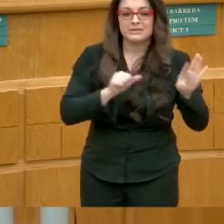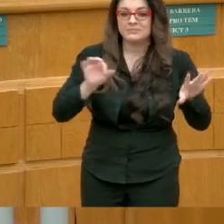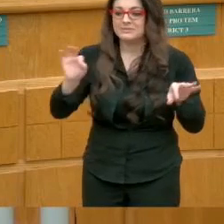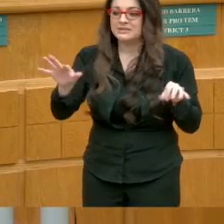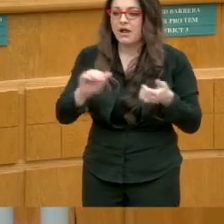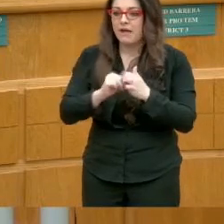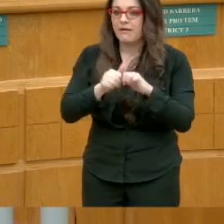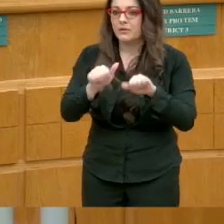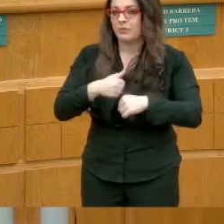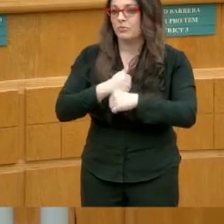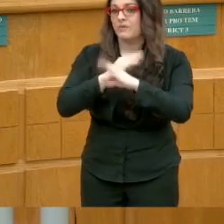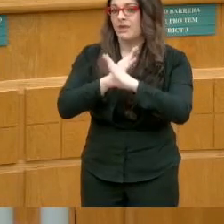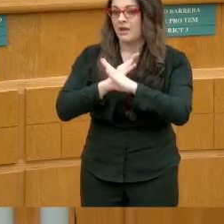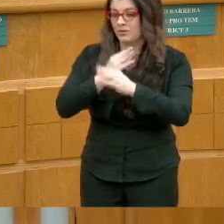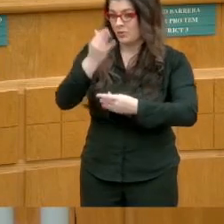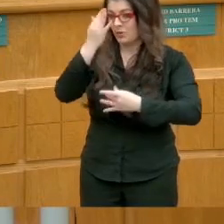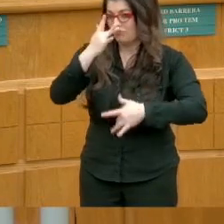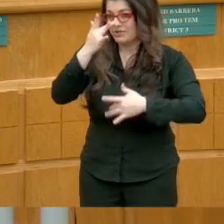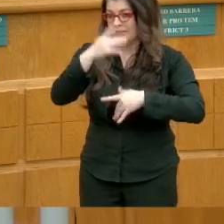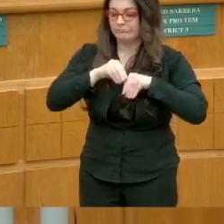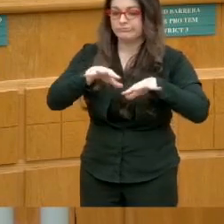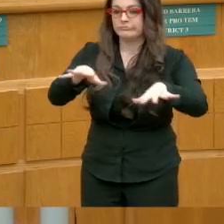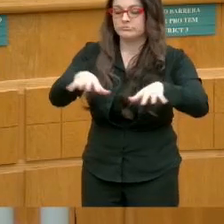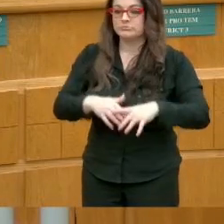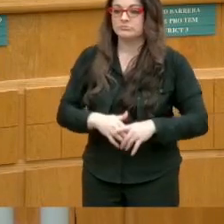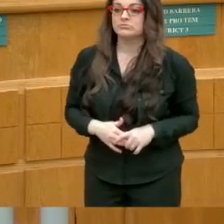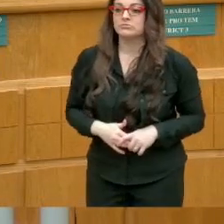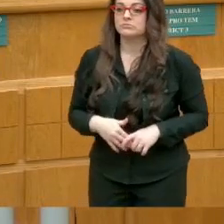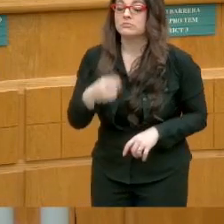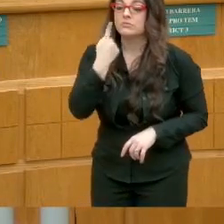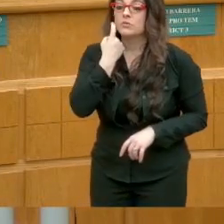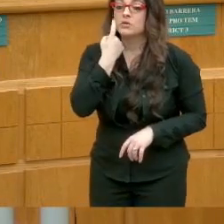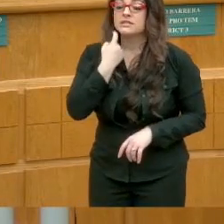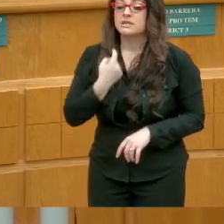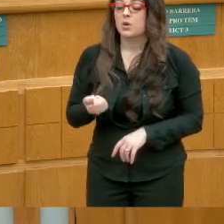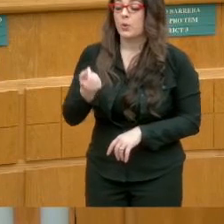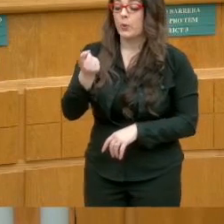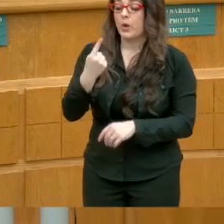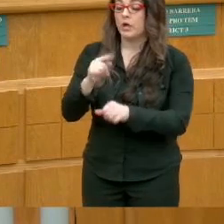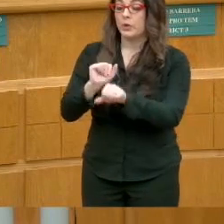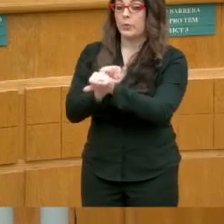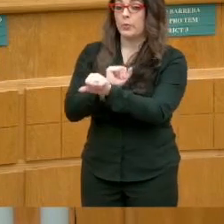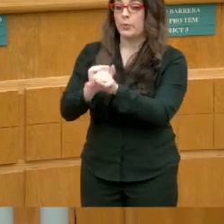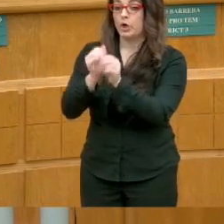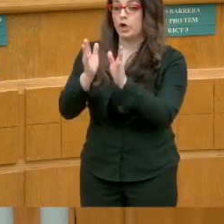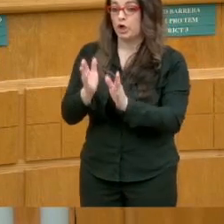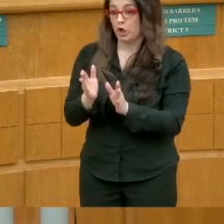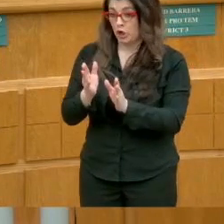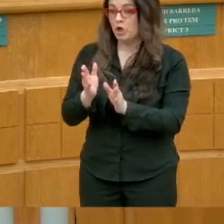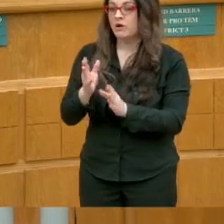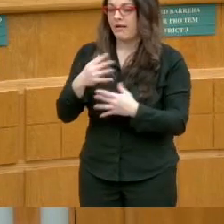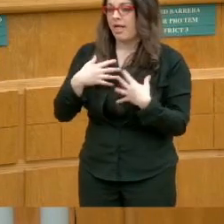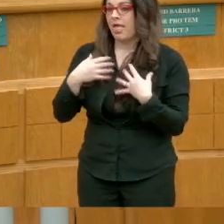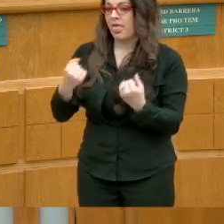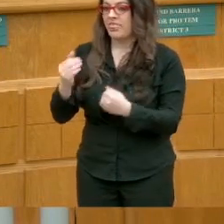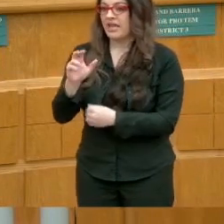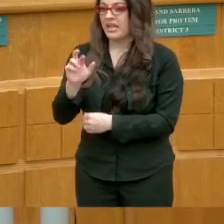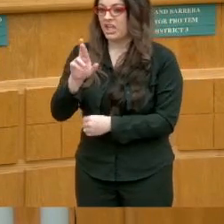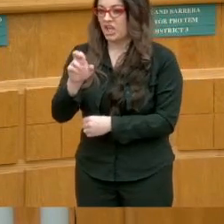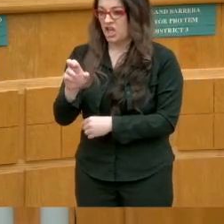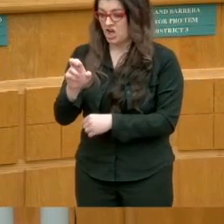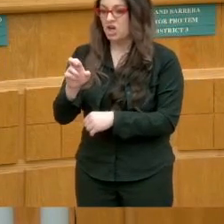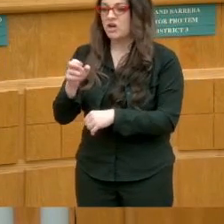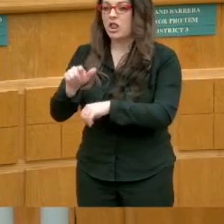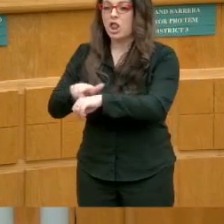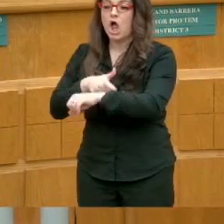from COVID-19. We recently had a healthcare worker who tested positive that had been at some of these long-term